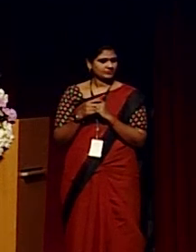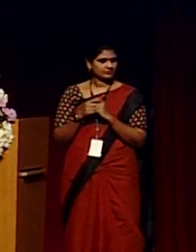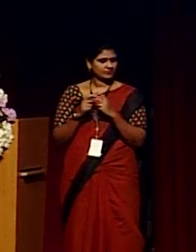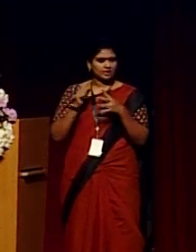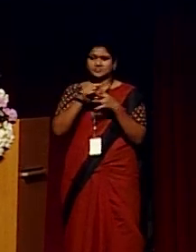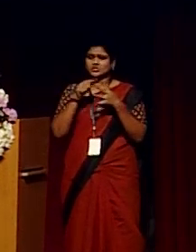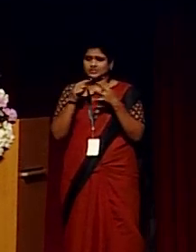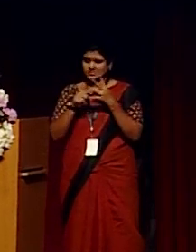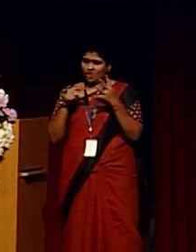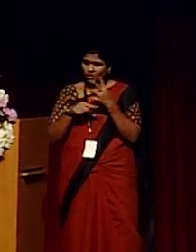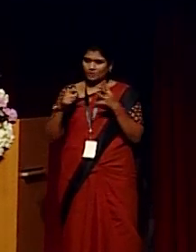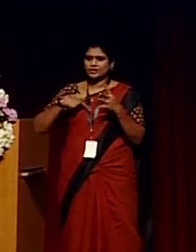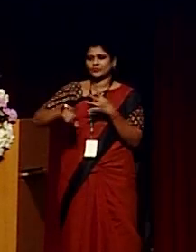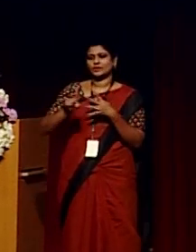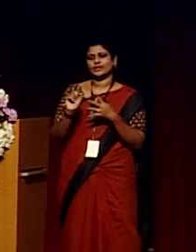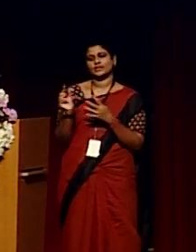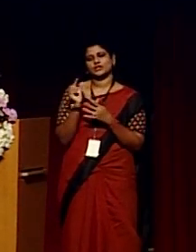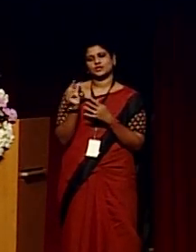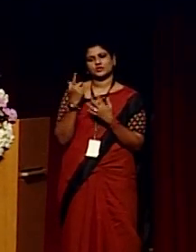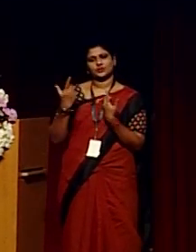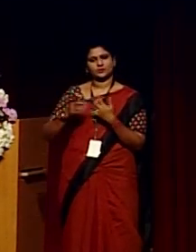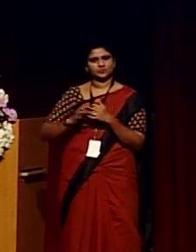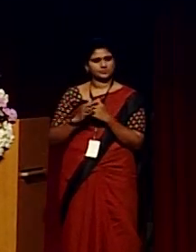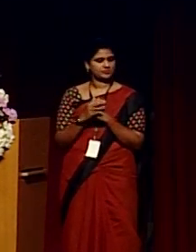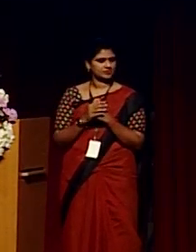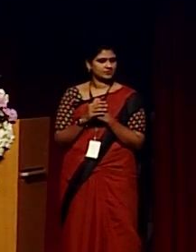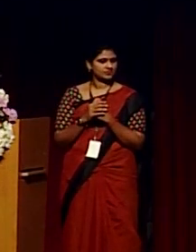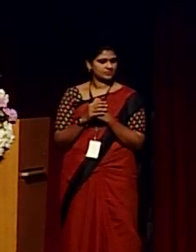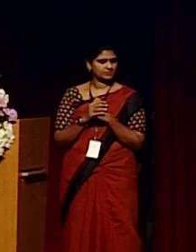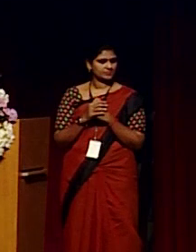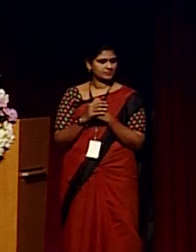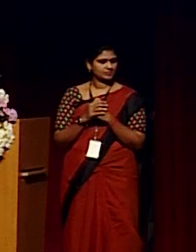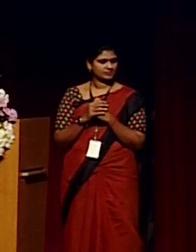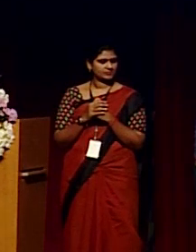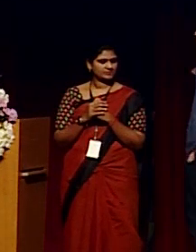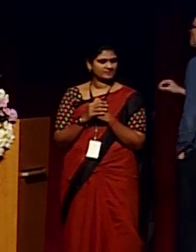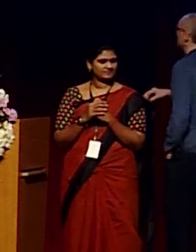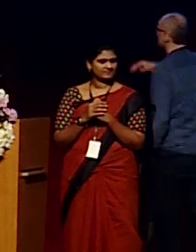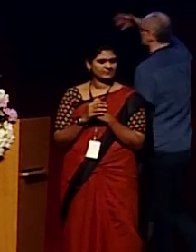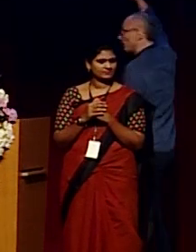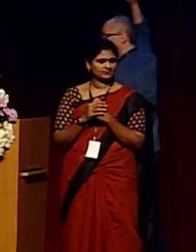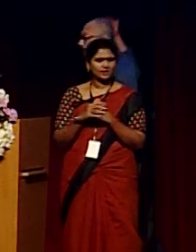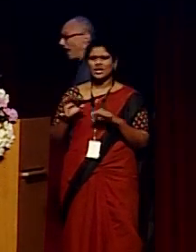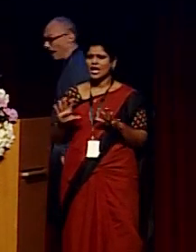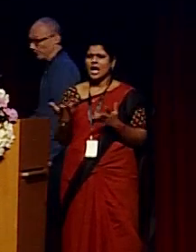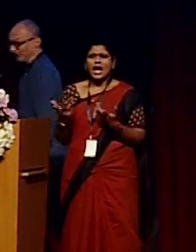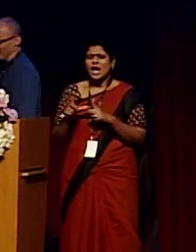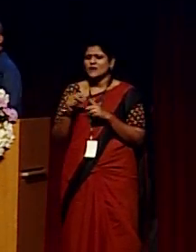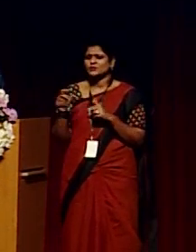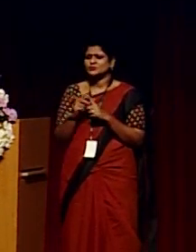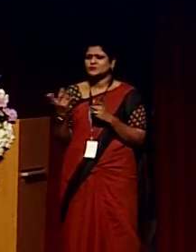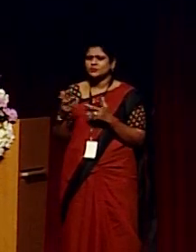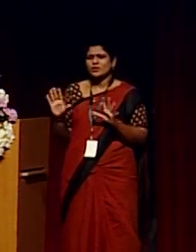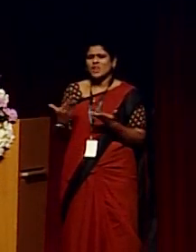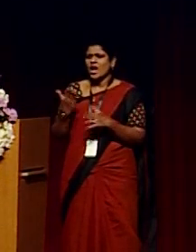Web Accessibility API, and it just reads out that formula. And how does this actually work? How do we make this happen that